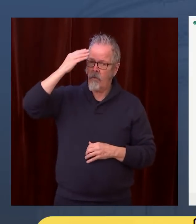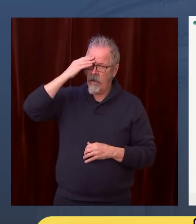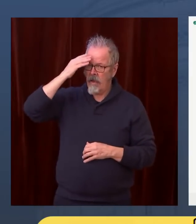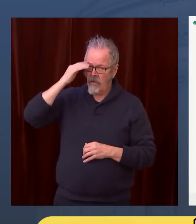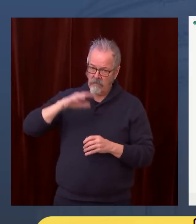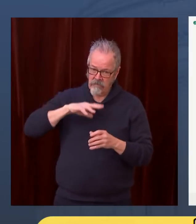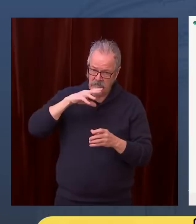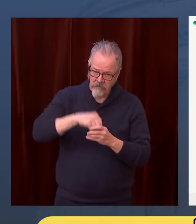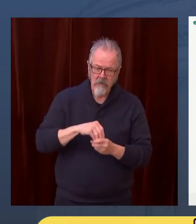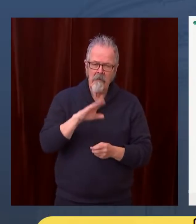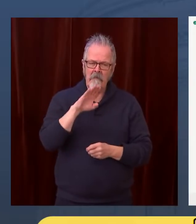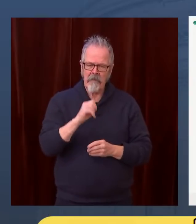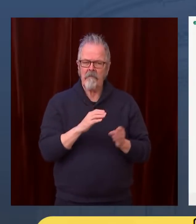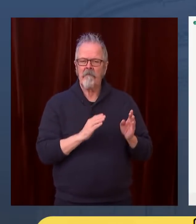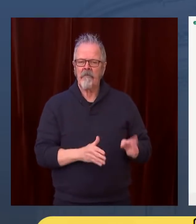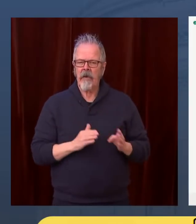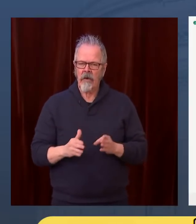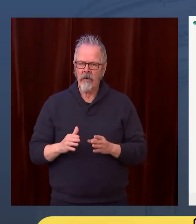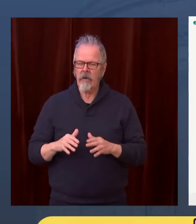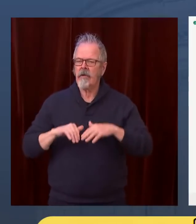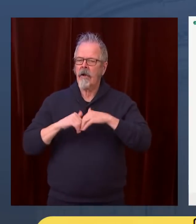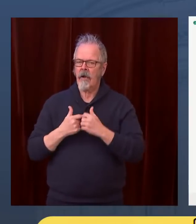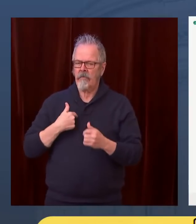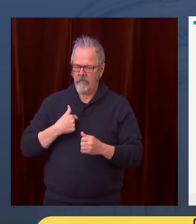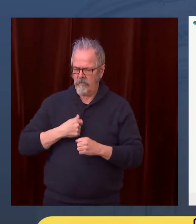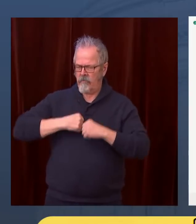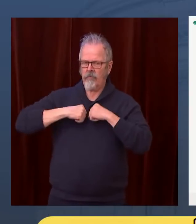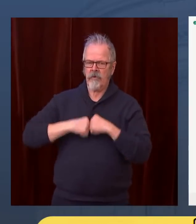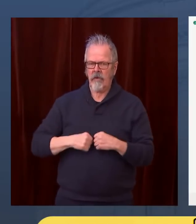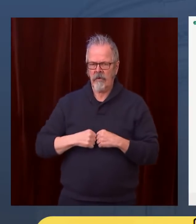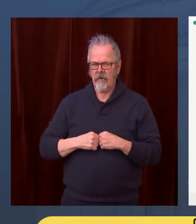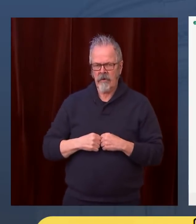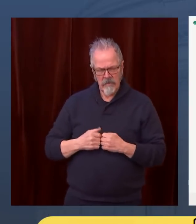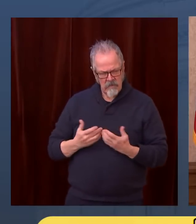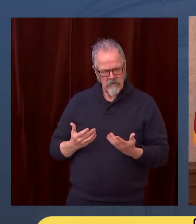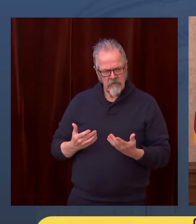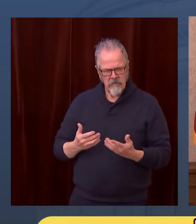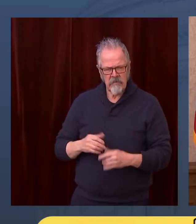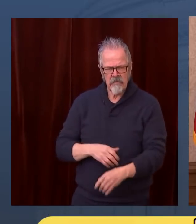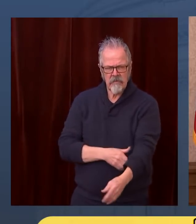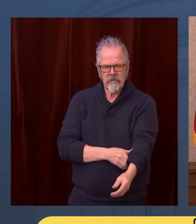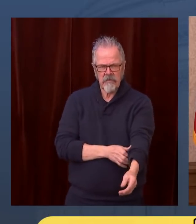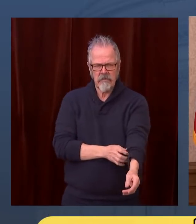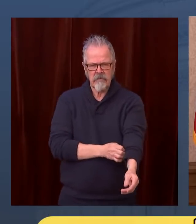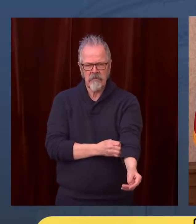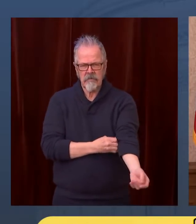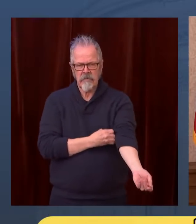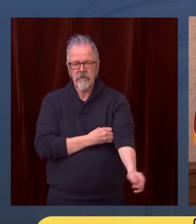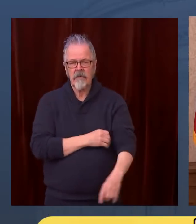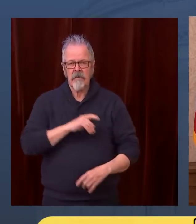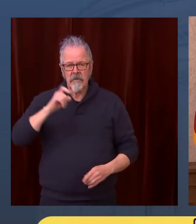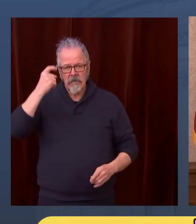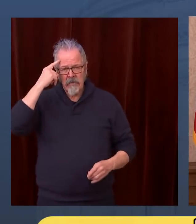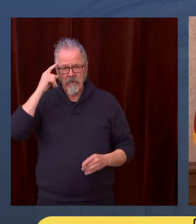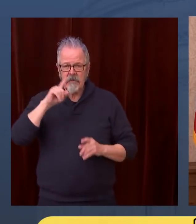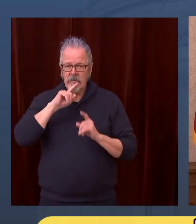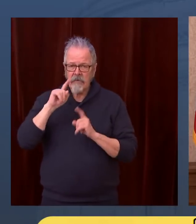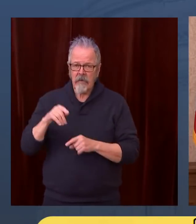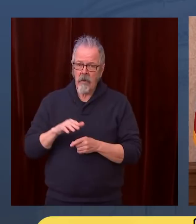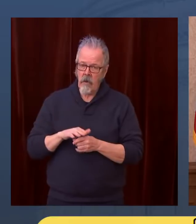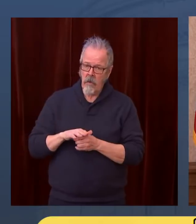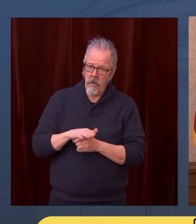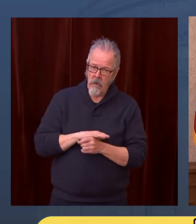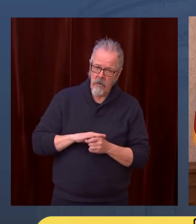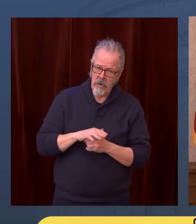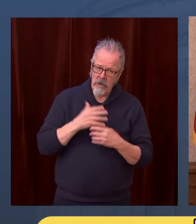action to protect yourself and those around you. I may note as well that local health authorities, as